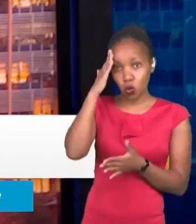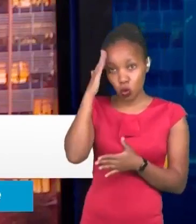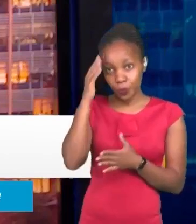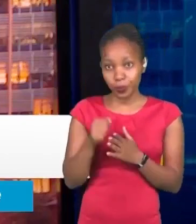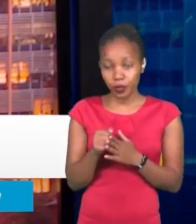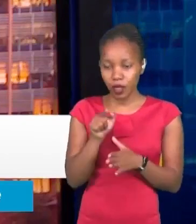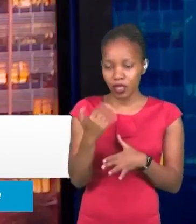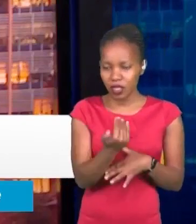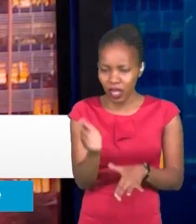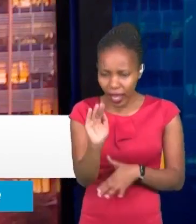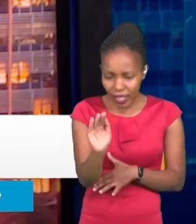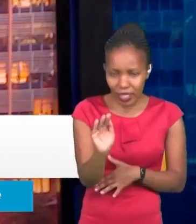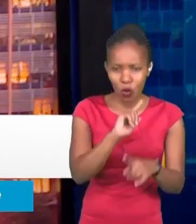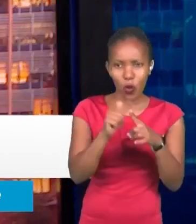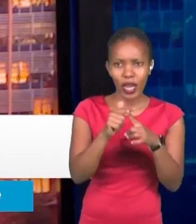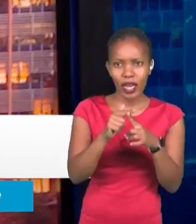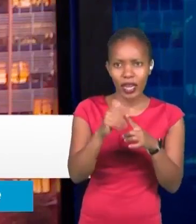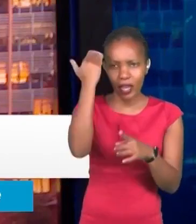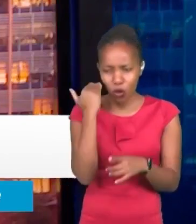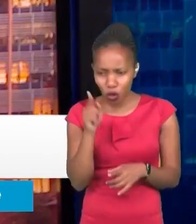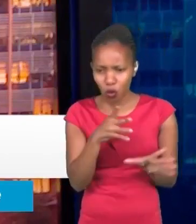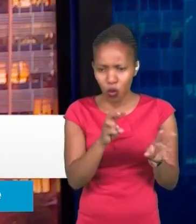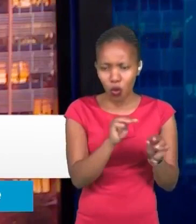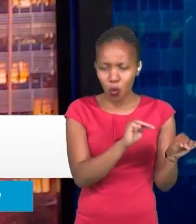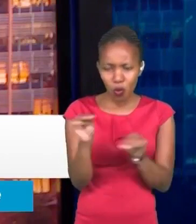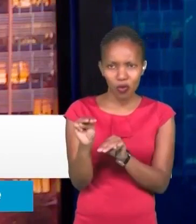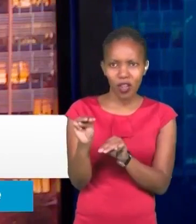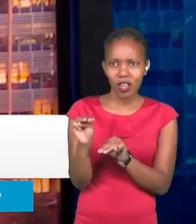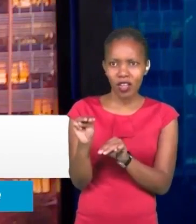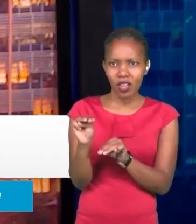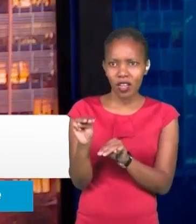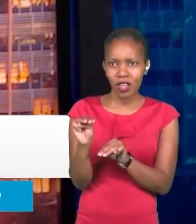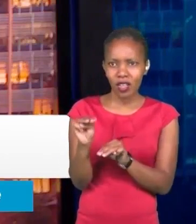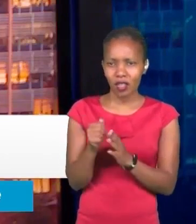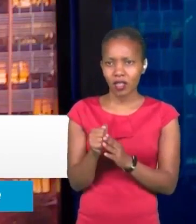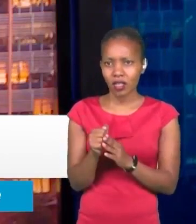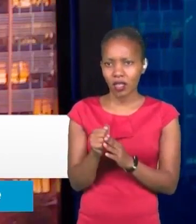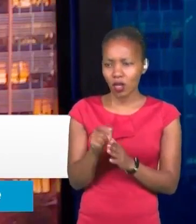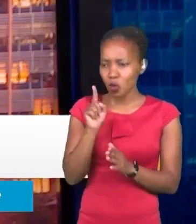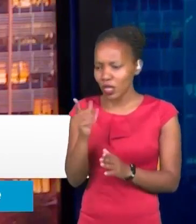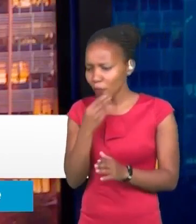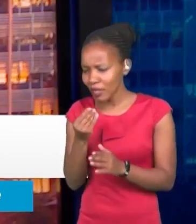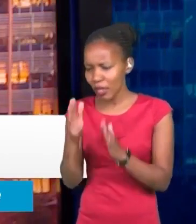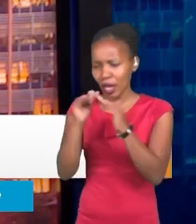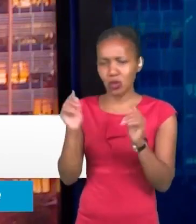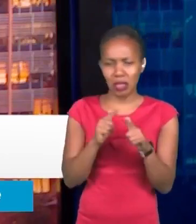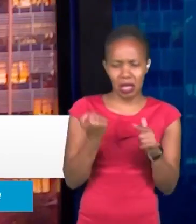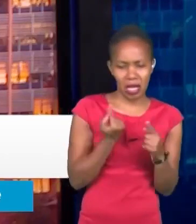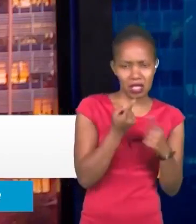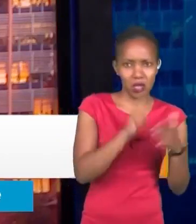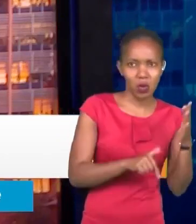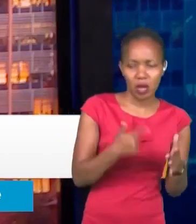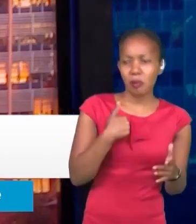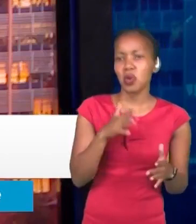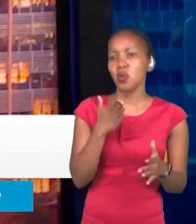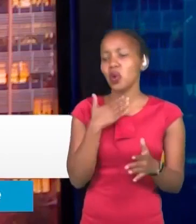this child was asked, okay, so why did you go to the appellant's, it was an appeal, to the mm-hmm. appellant's house? Mm-hmm. And she said, I went for the sole